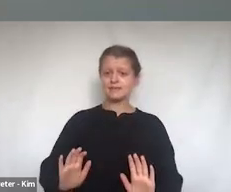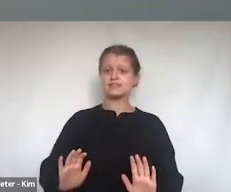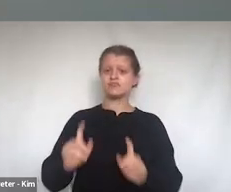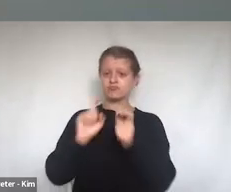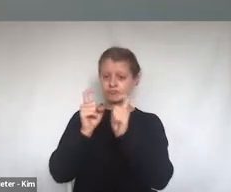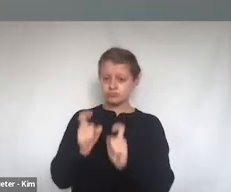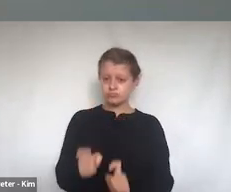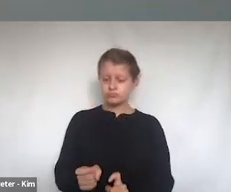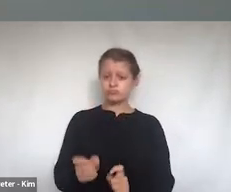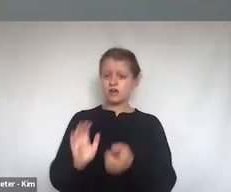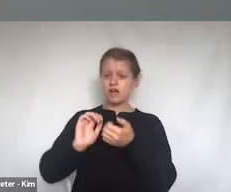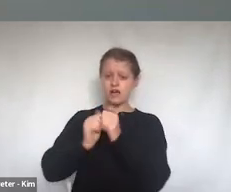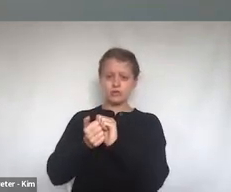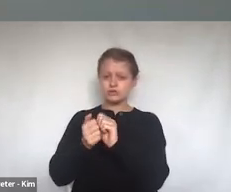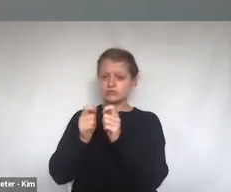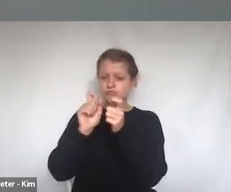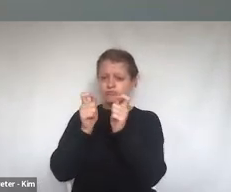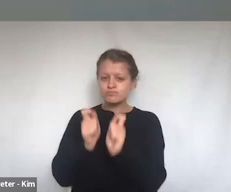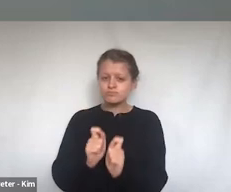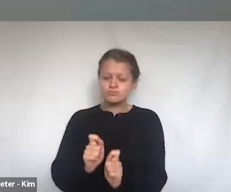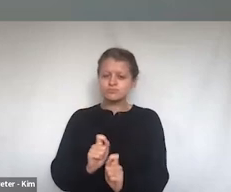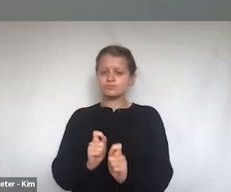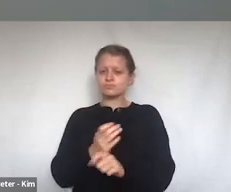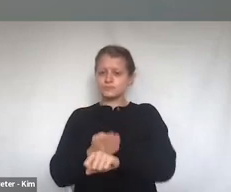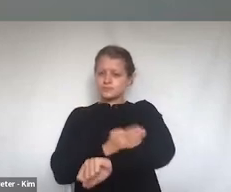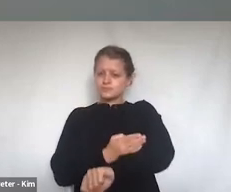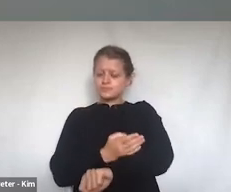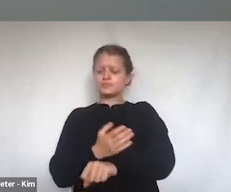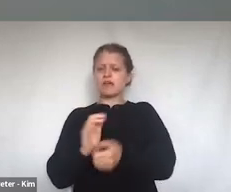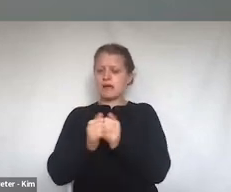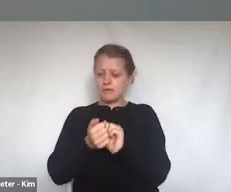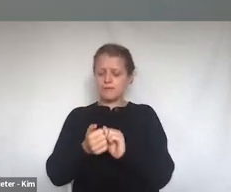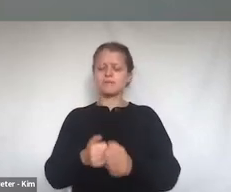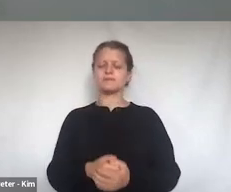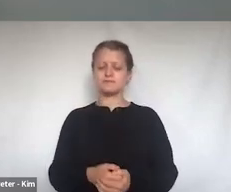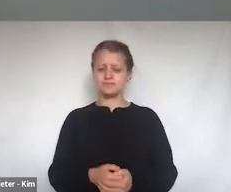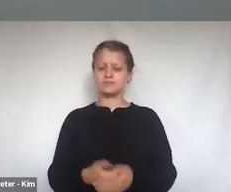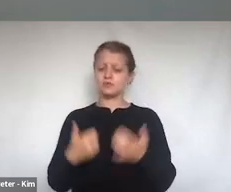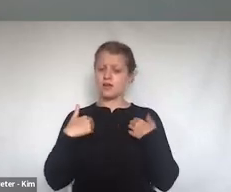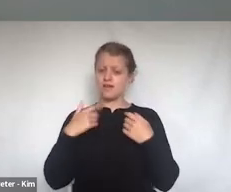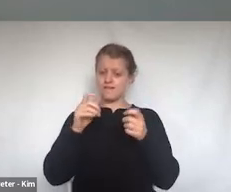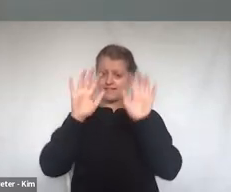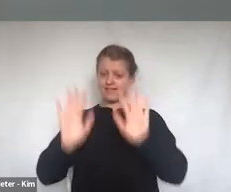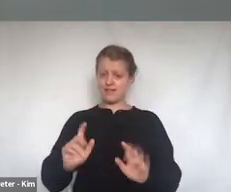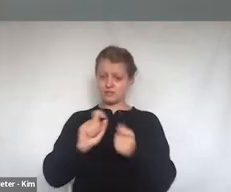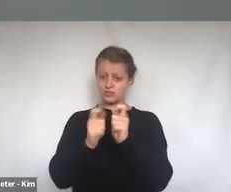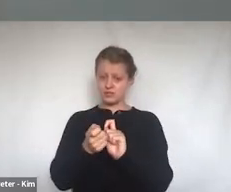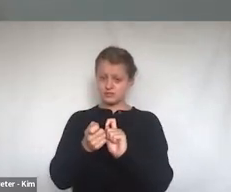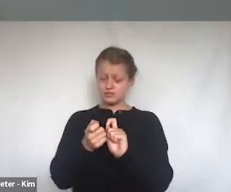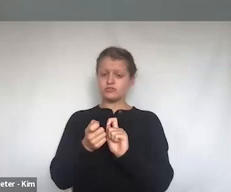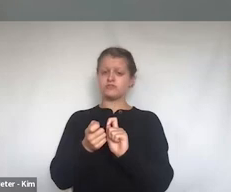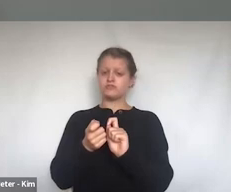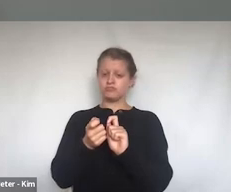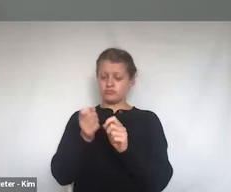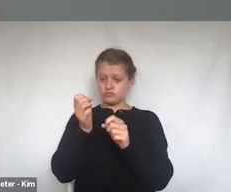climate change and climate adaptation. So there is the climate change adaptation strategy that includes some of